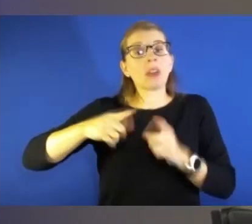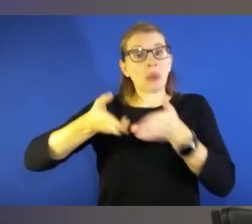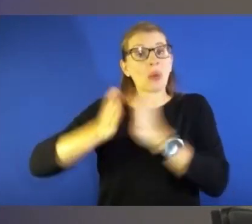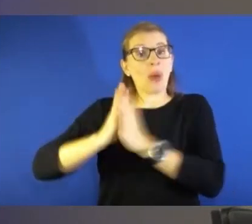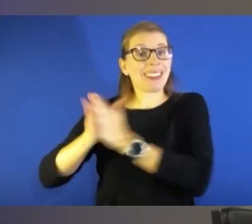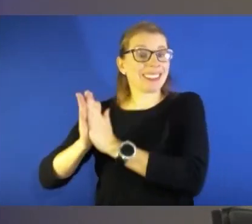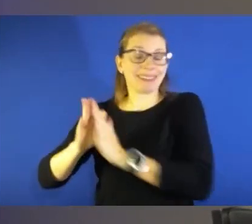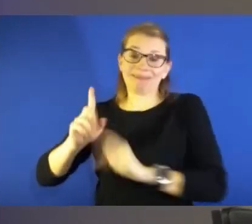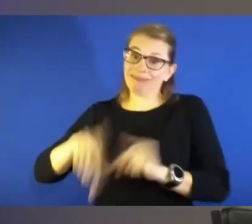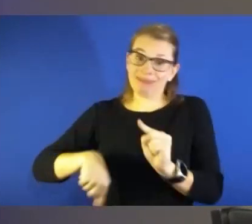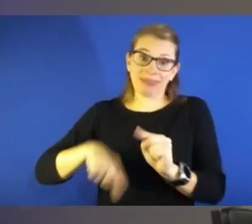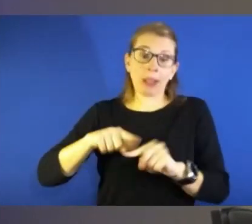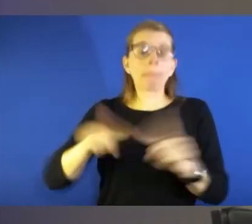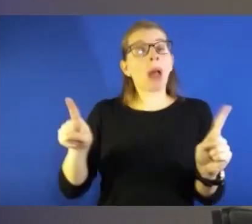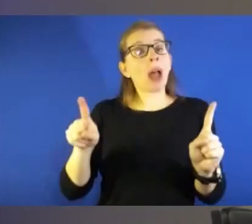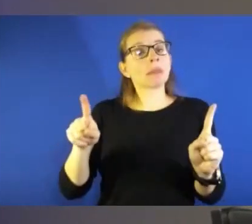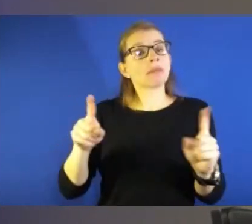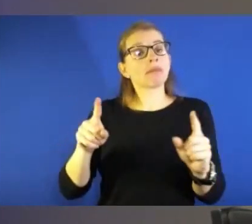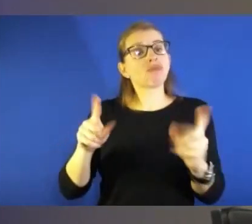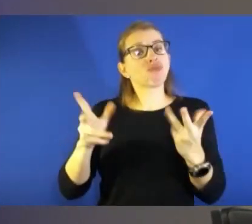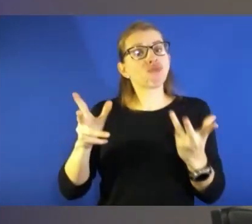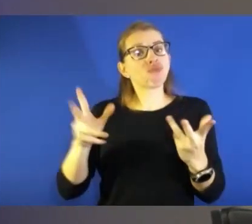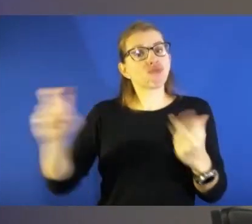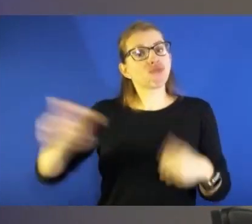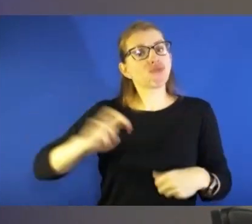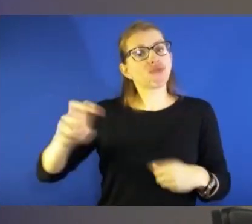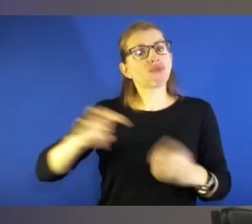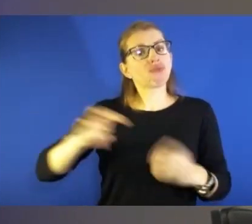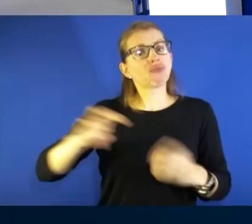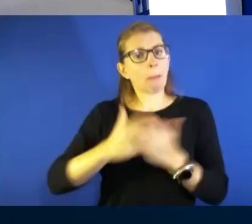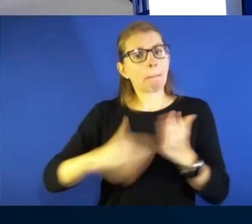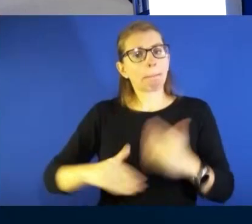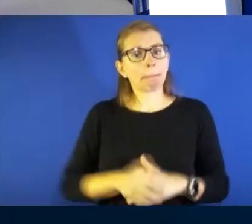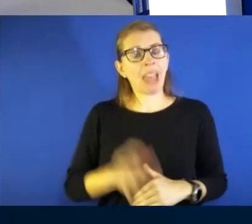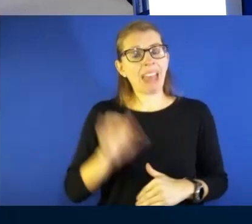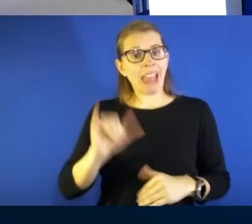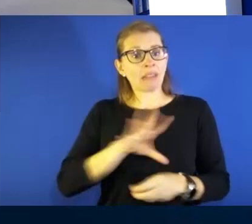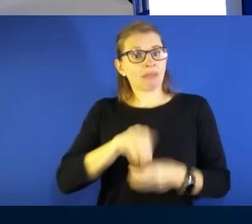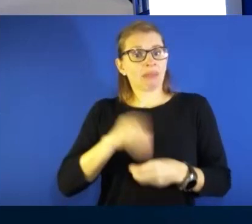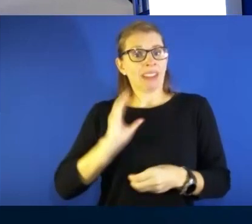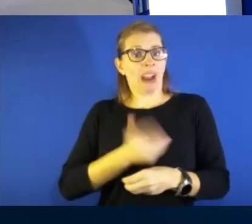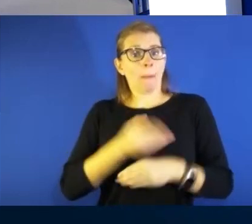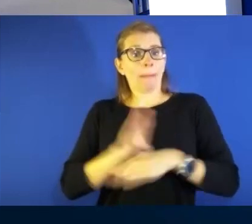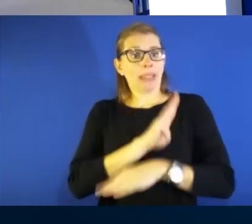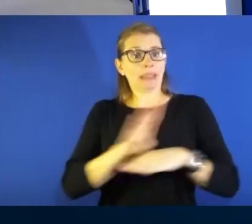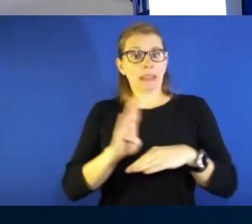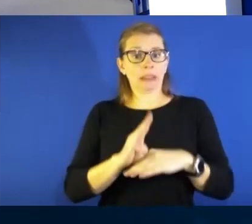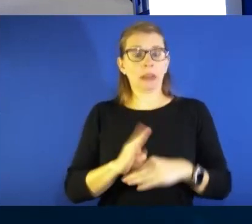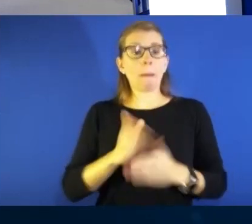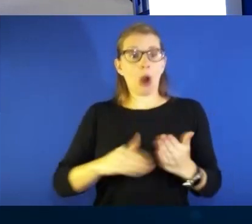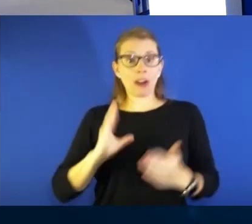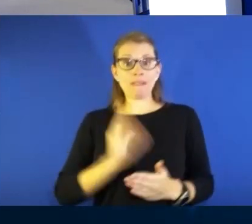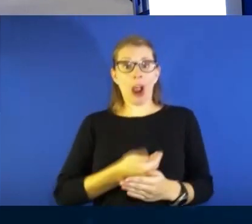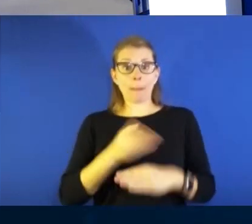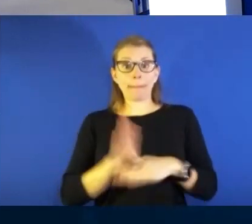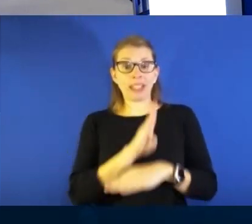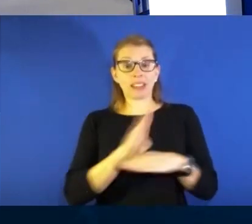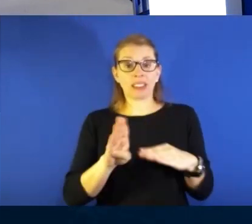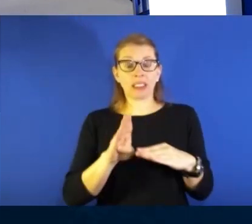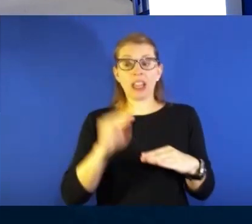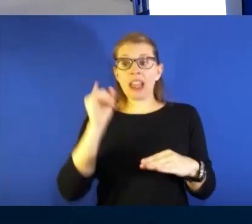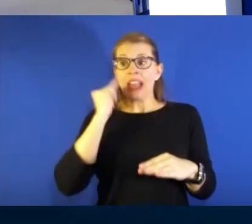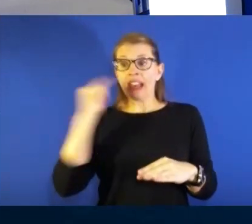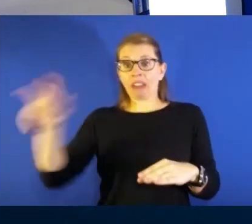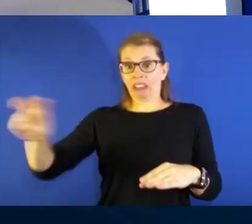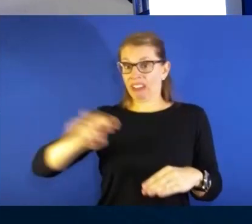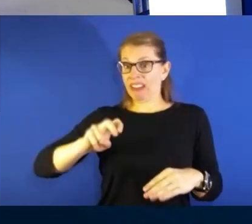we are stabilizing that, and that's just something that's part of our business. So that was a thing, and part of our business is to just reroute if we have to when we